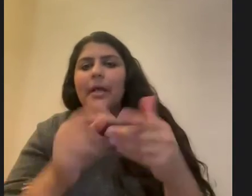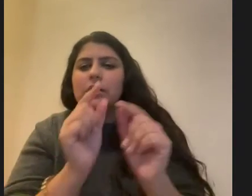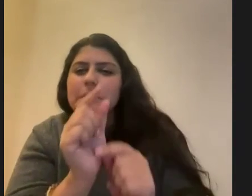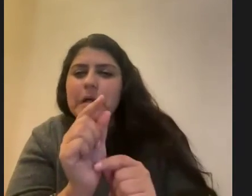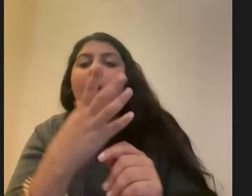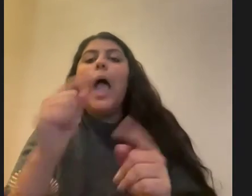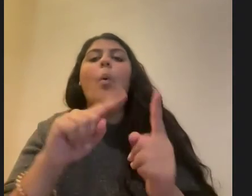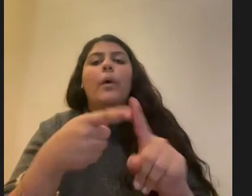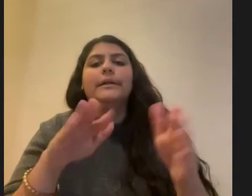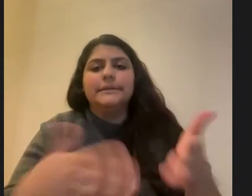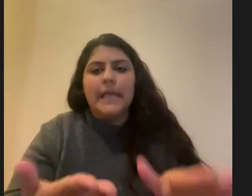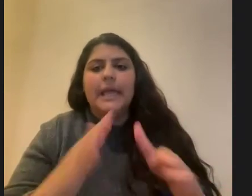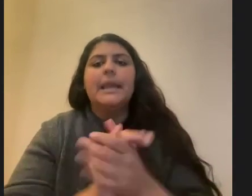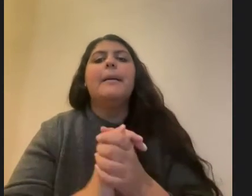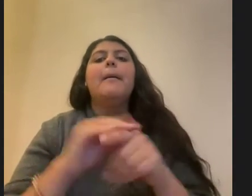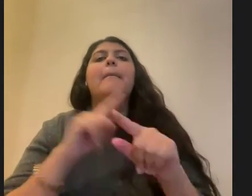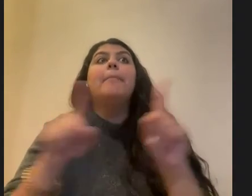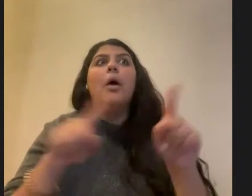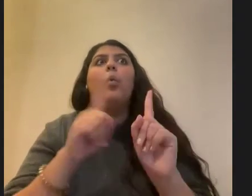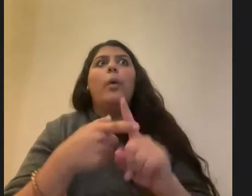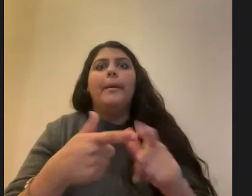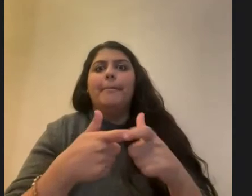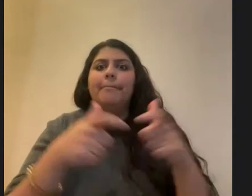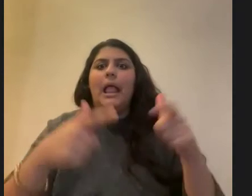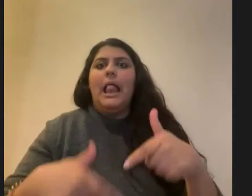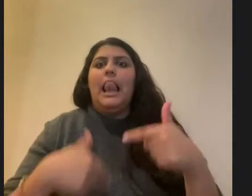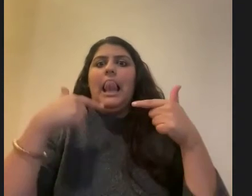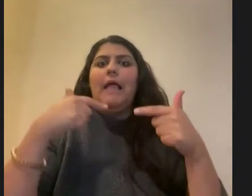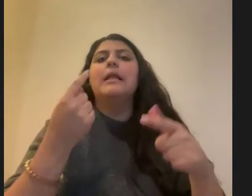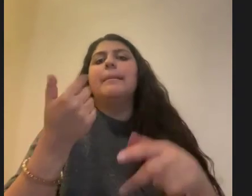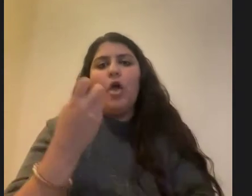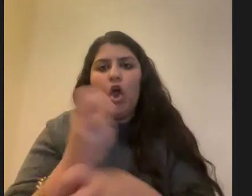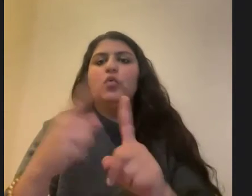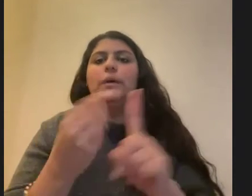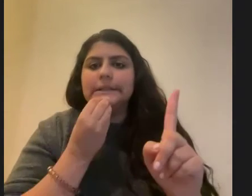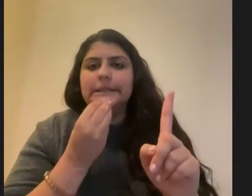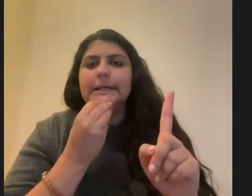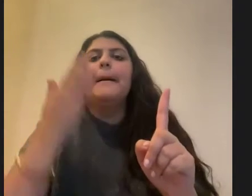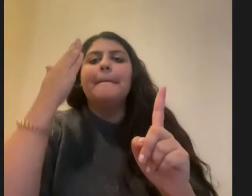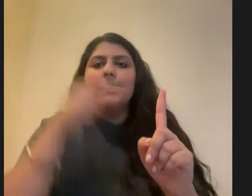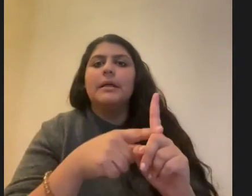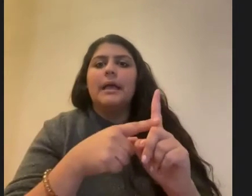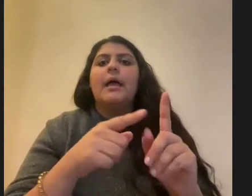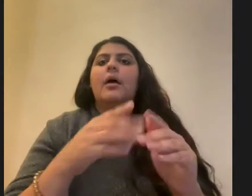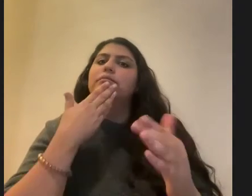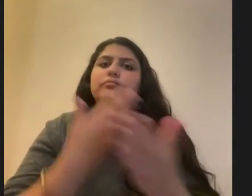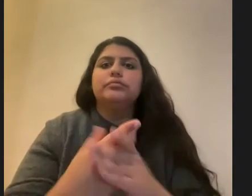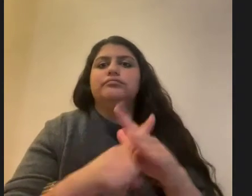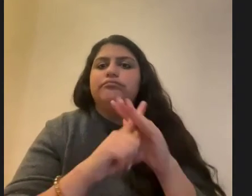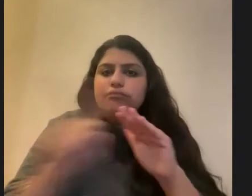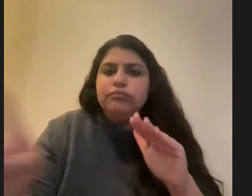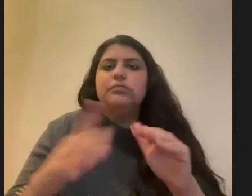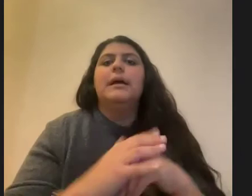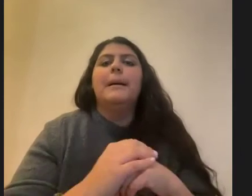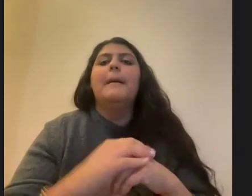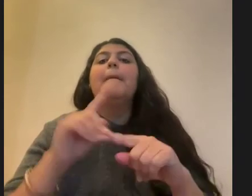dead. I think it's a little harder to eat an octopus when they're an adult, because they're really good at evading predators, but like sharks